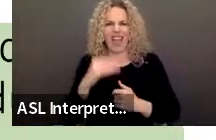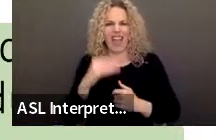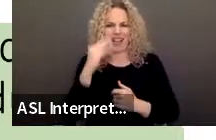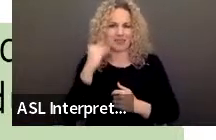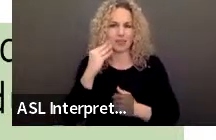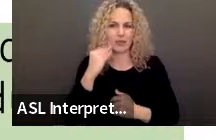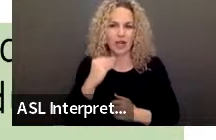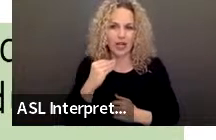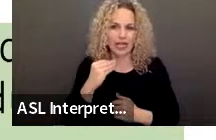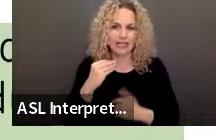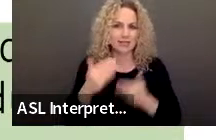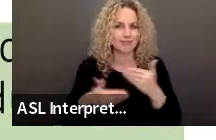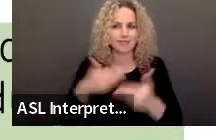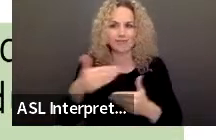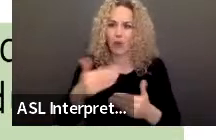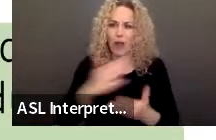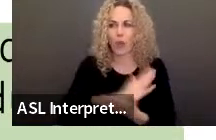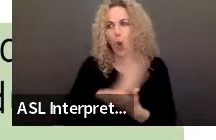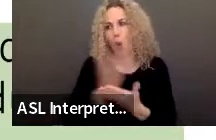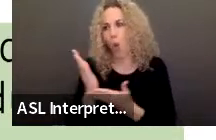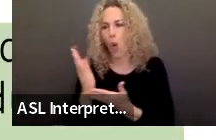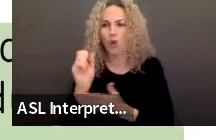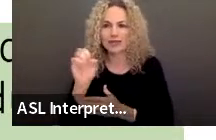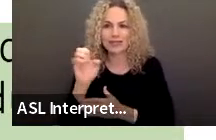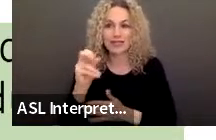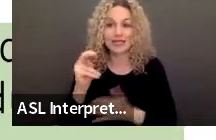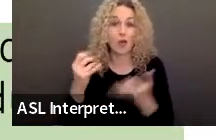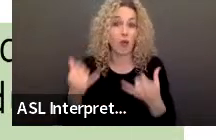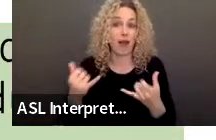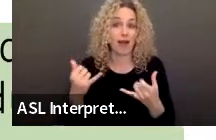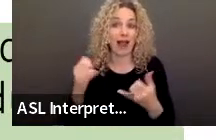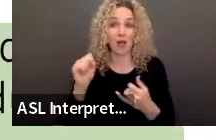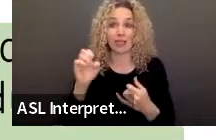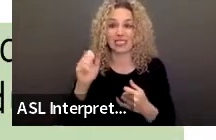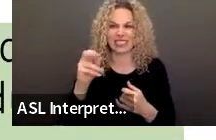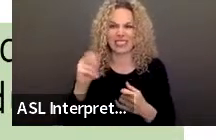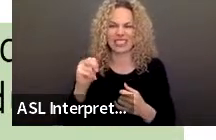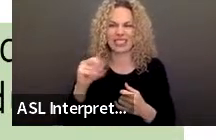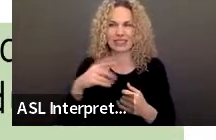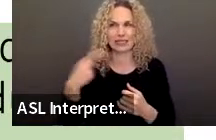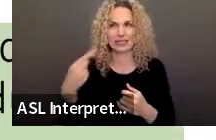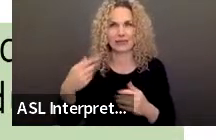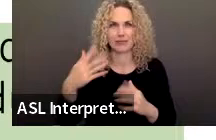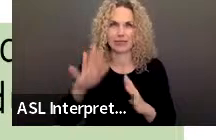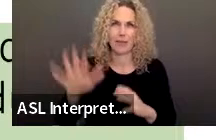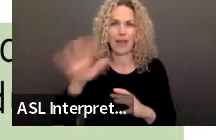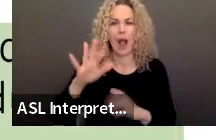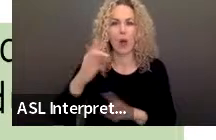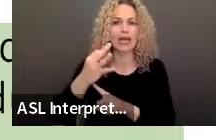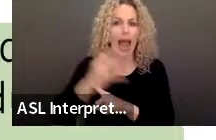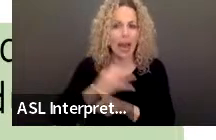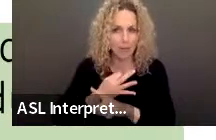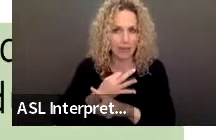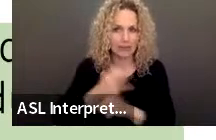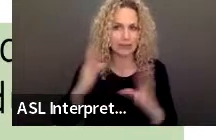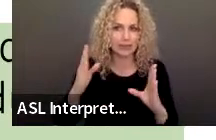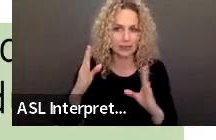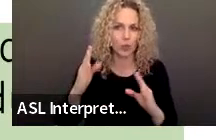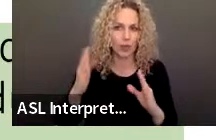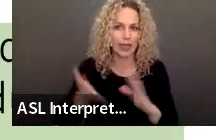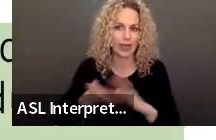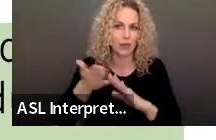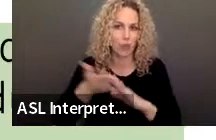experience carry on throughout the season, even though right now our season is about a 9-month experience